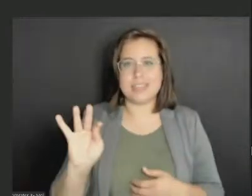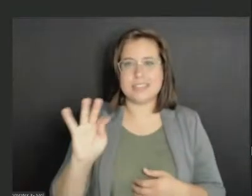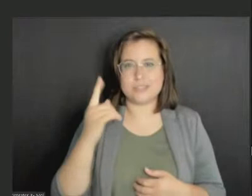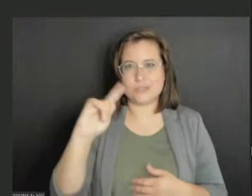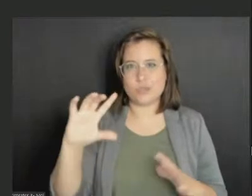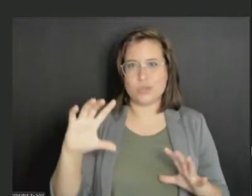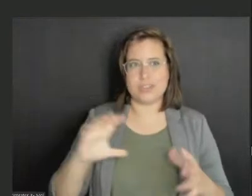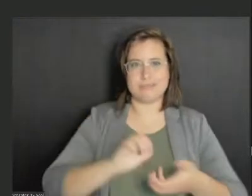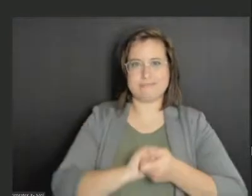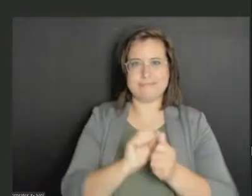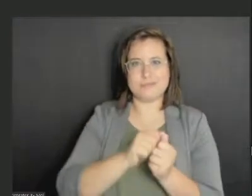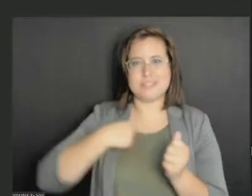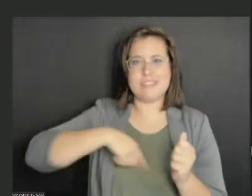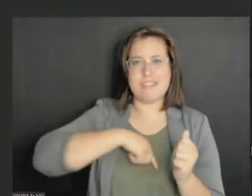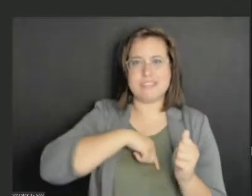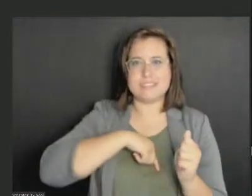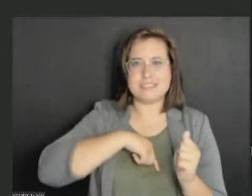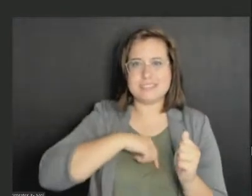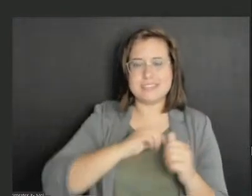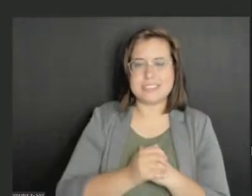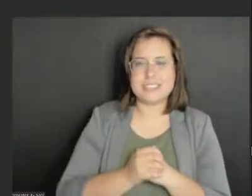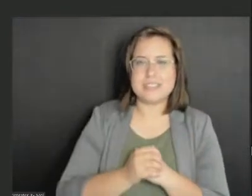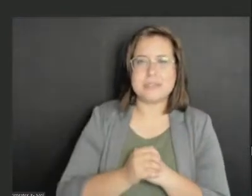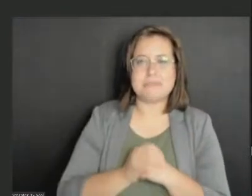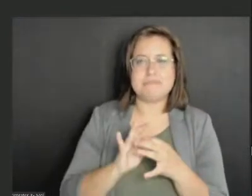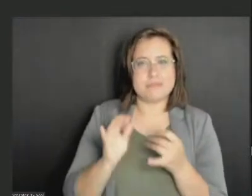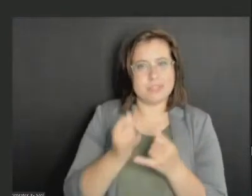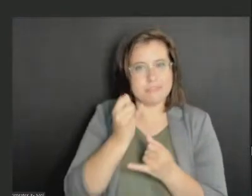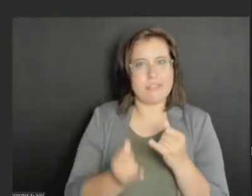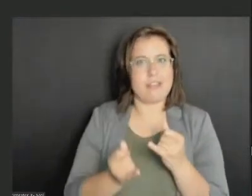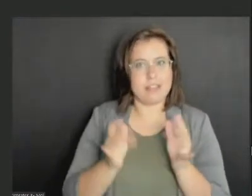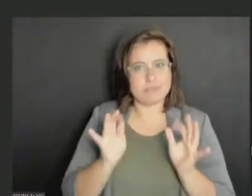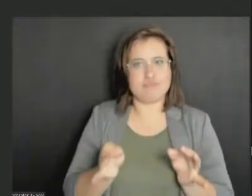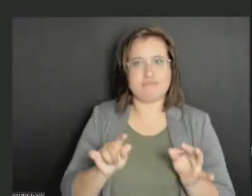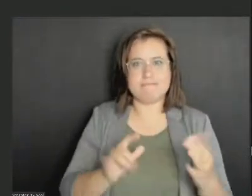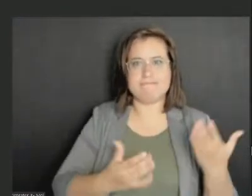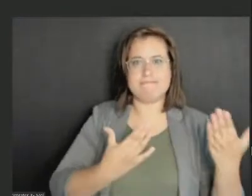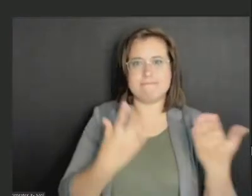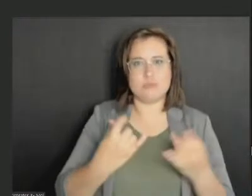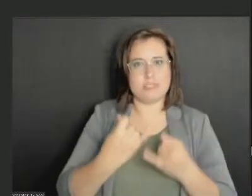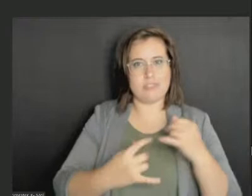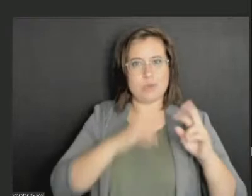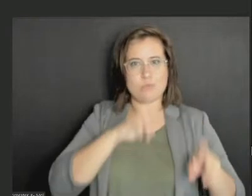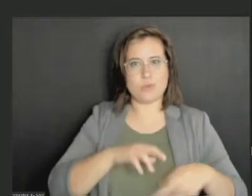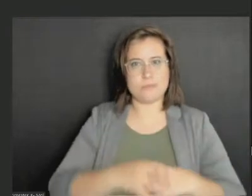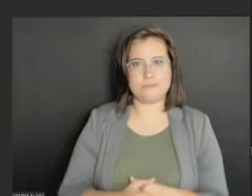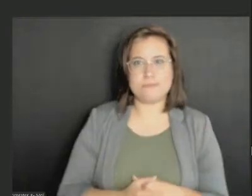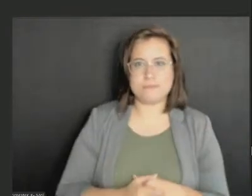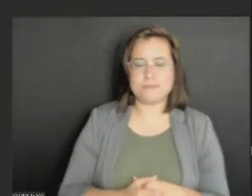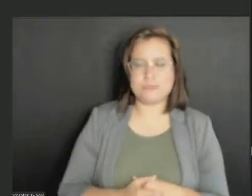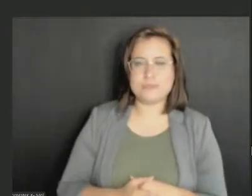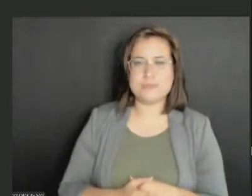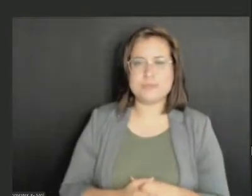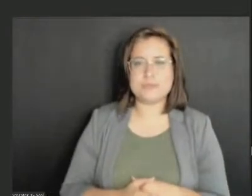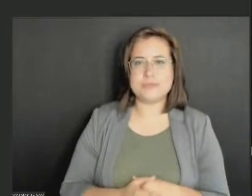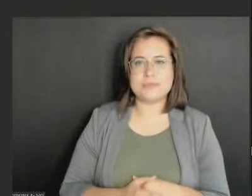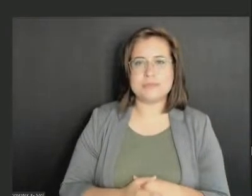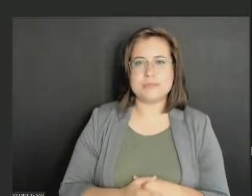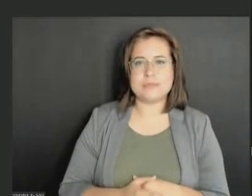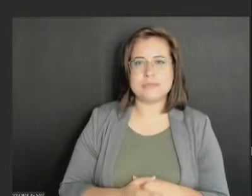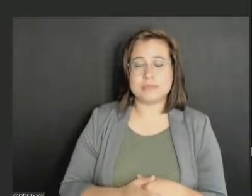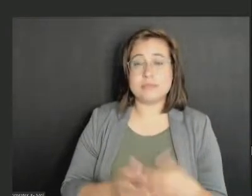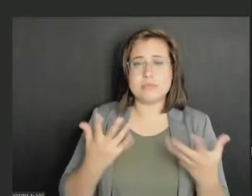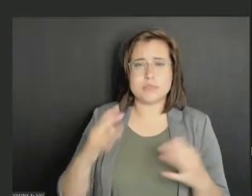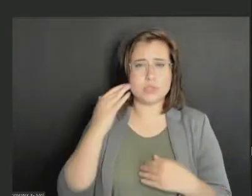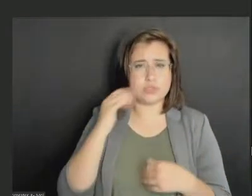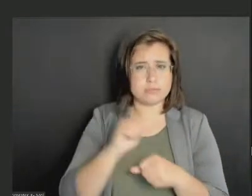collaborating with us on finalizing these recommendations for the final report. As we know, the key to ending this pandemic